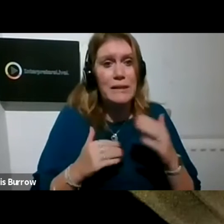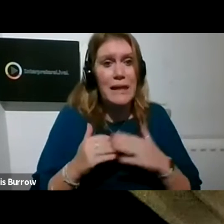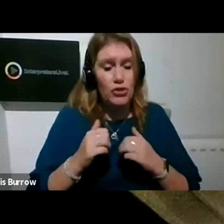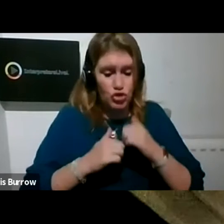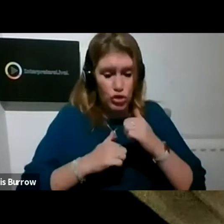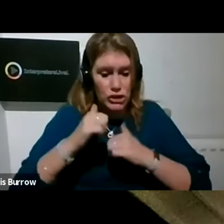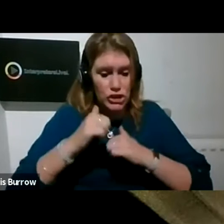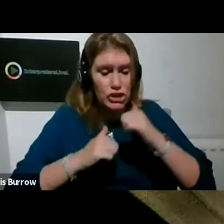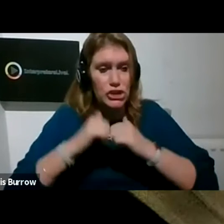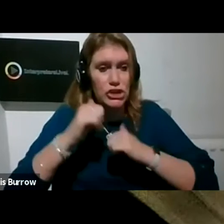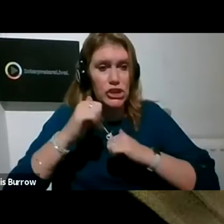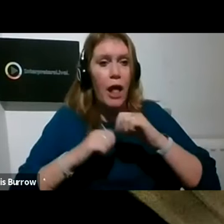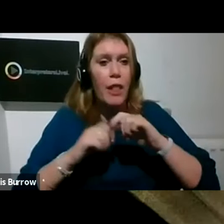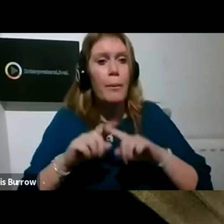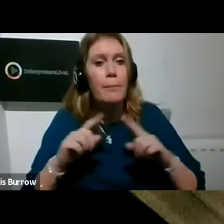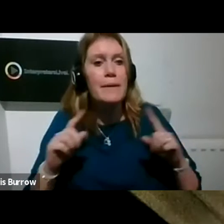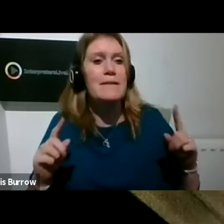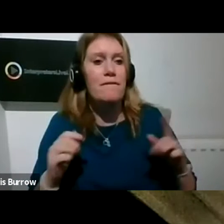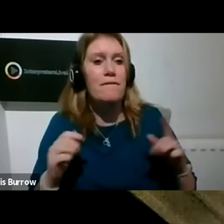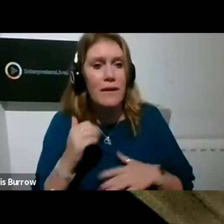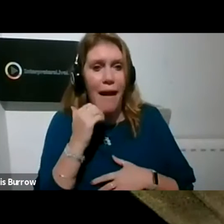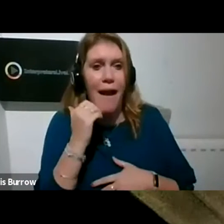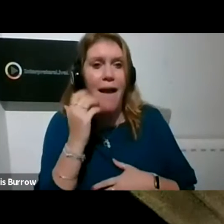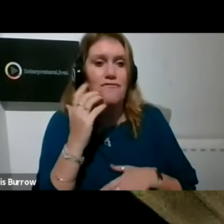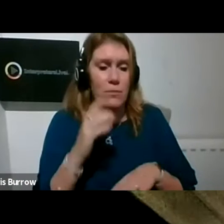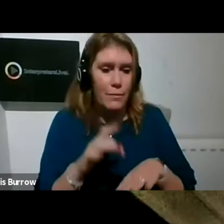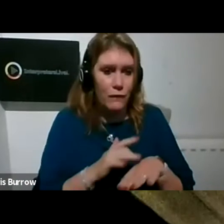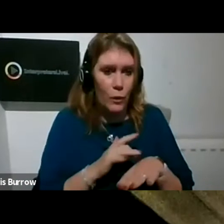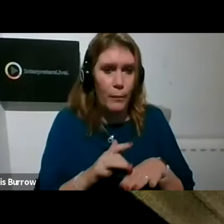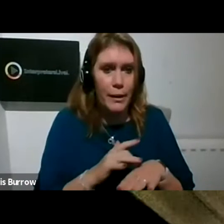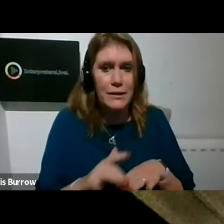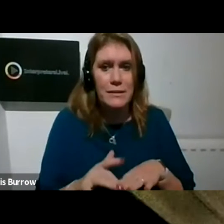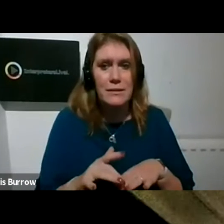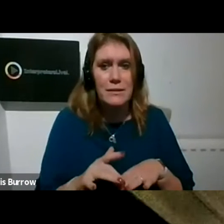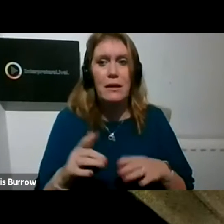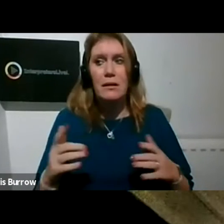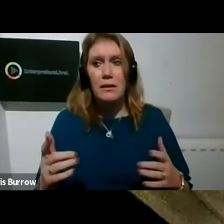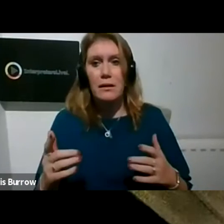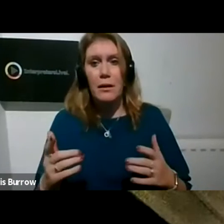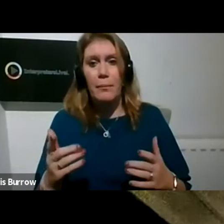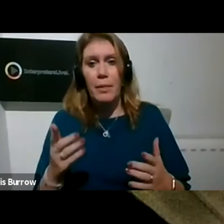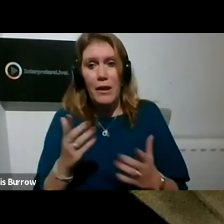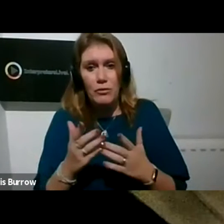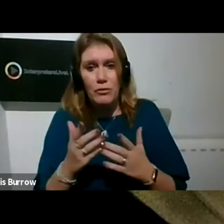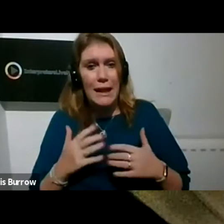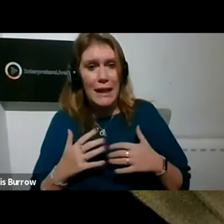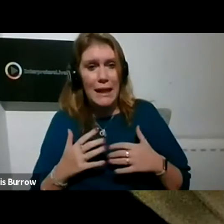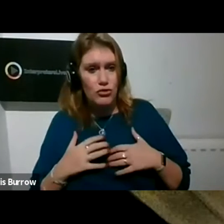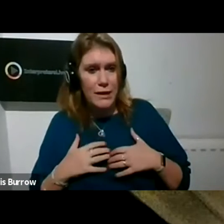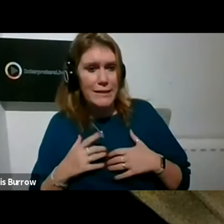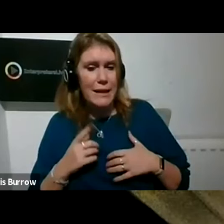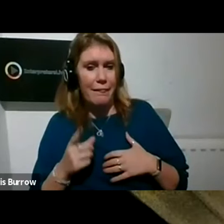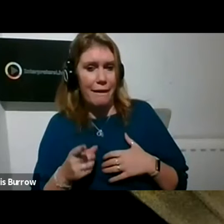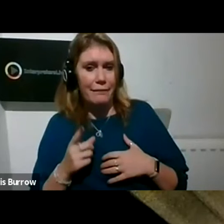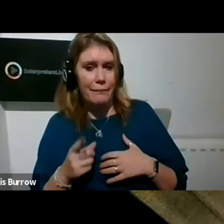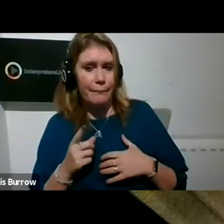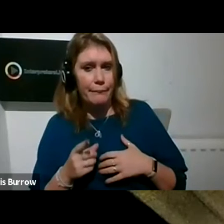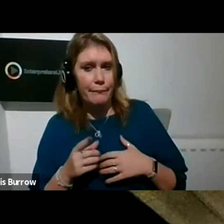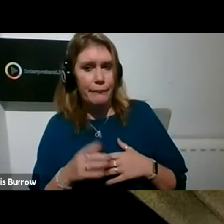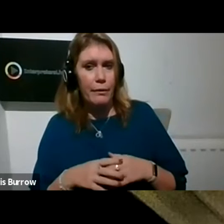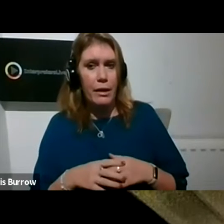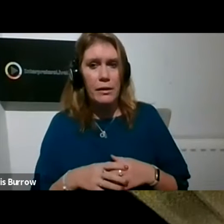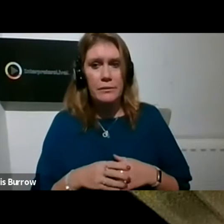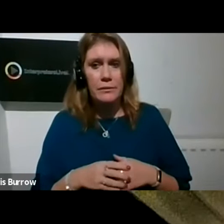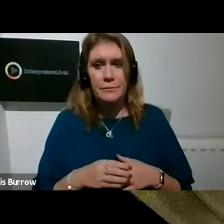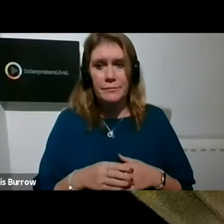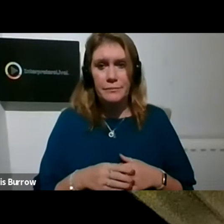would then be different in every performance, which is something that we're really interested in, and as part of kind of